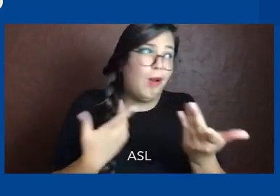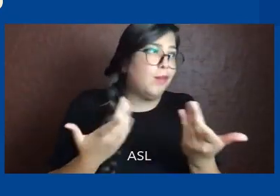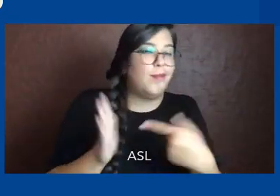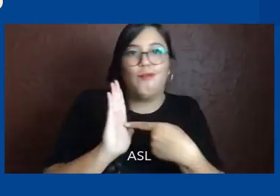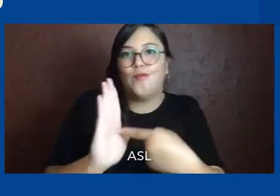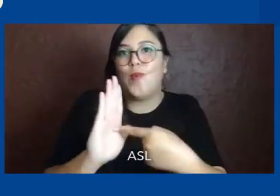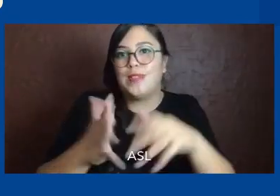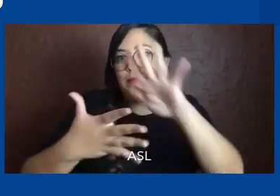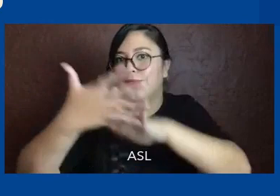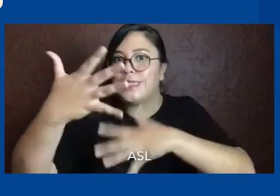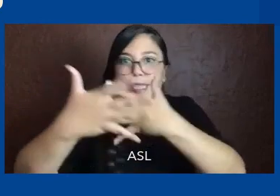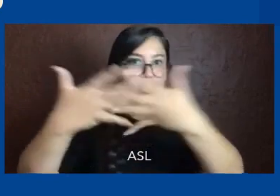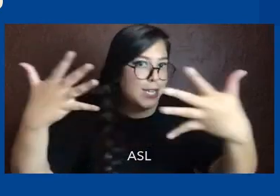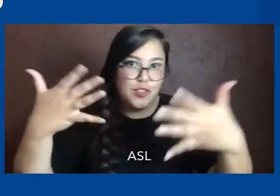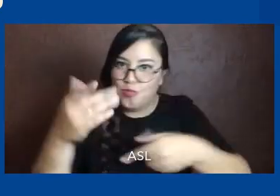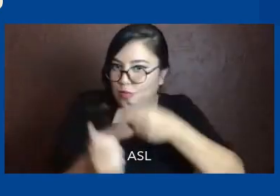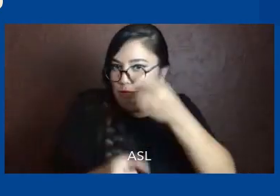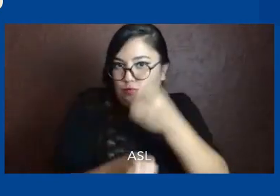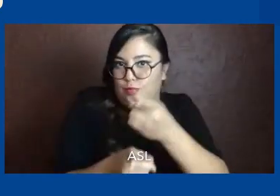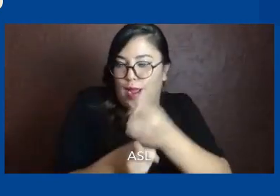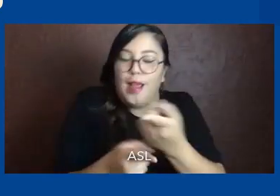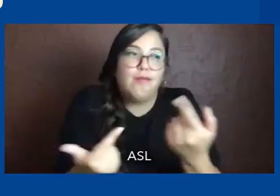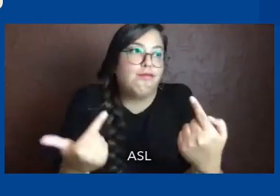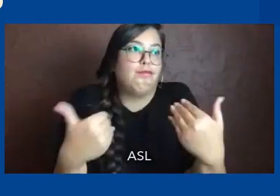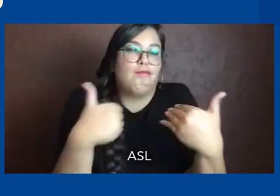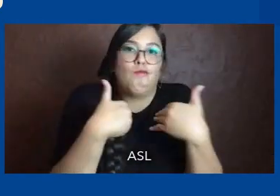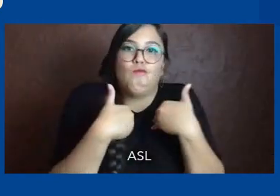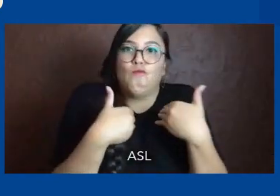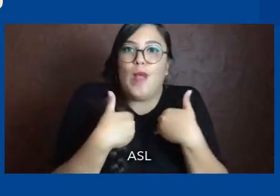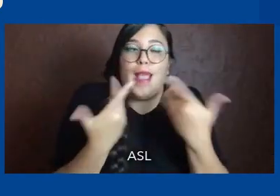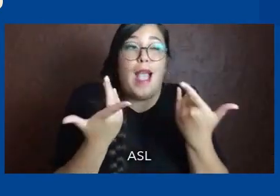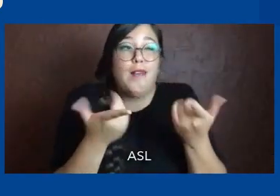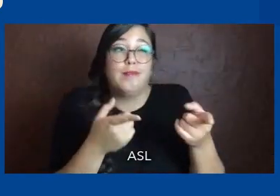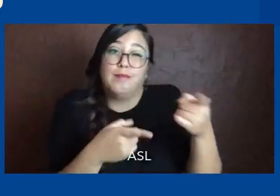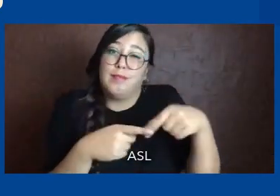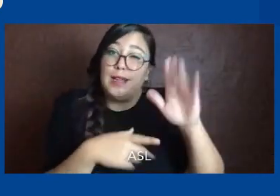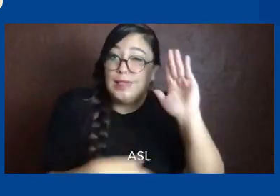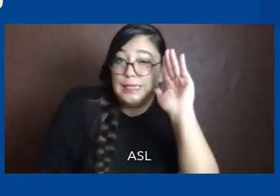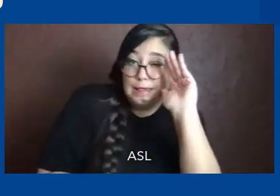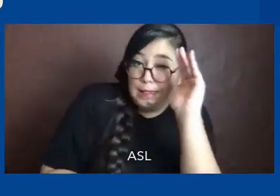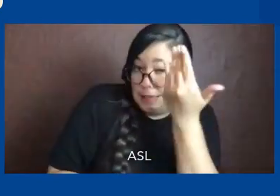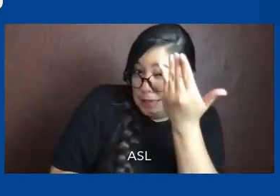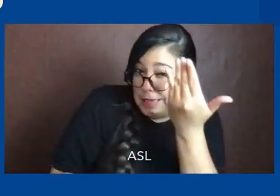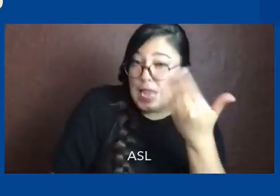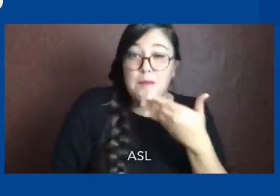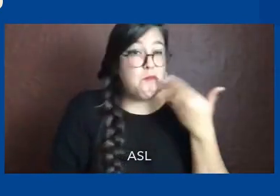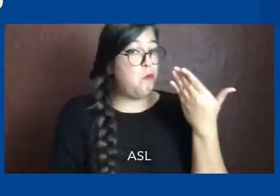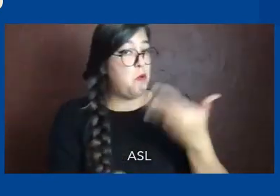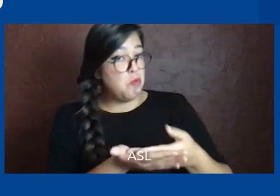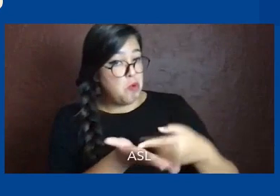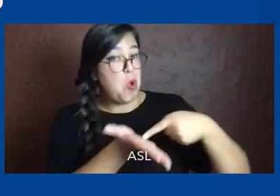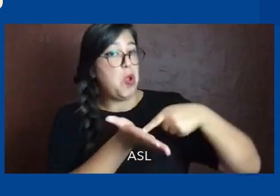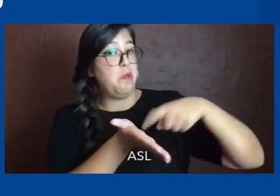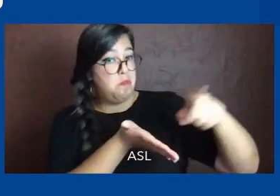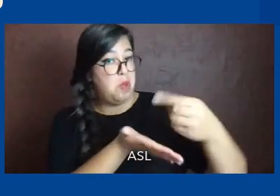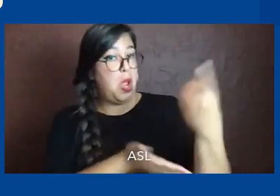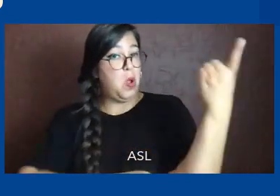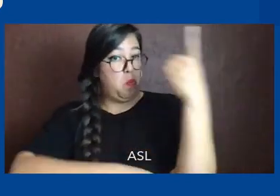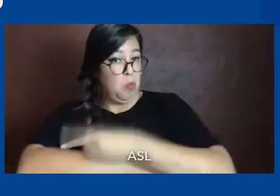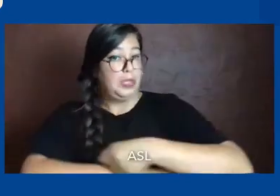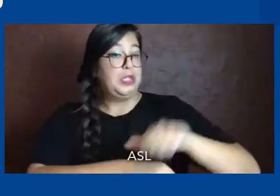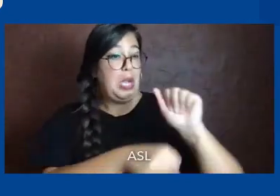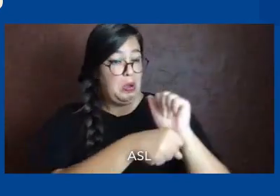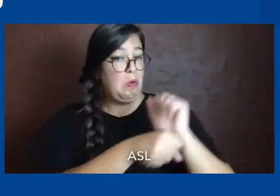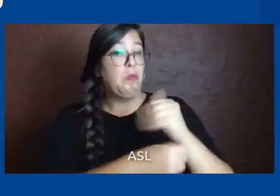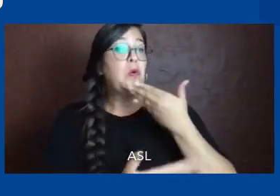guess, like for us, like, we have what looks like a seemingly very good rate for a day of work, but